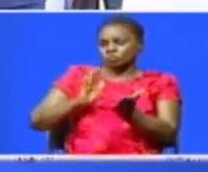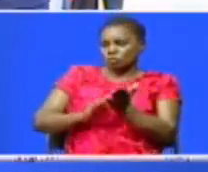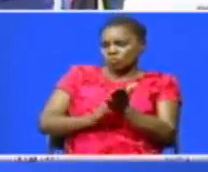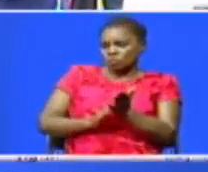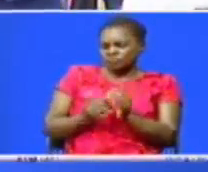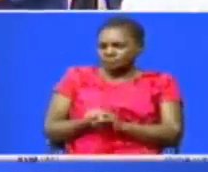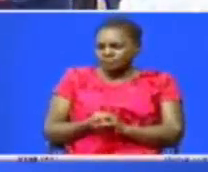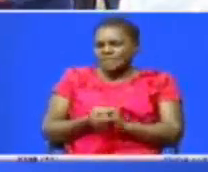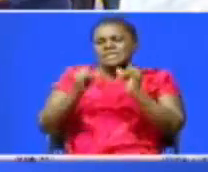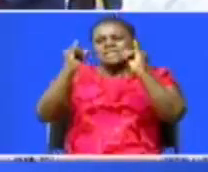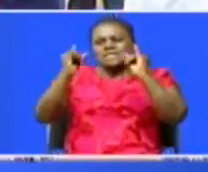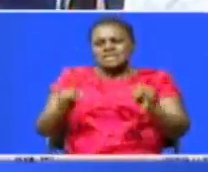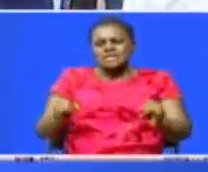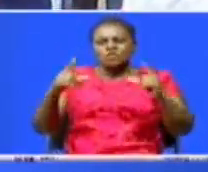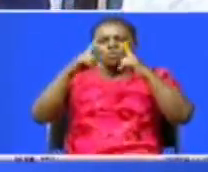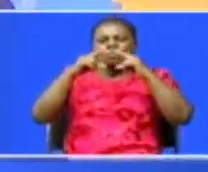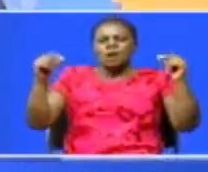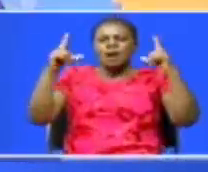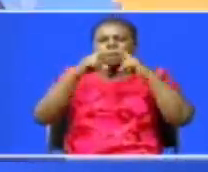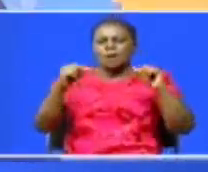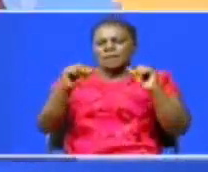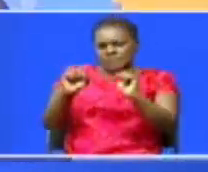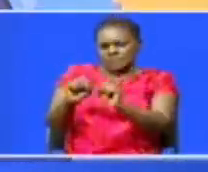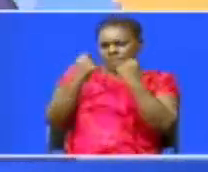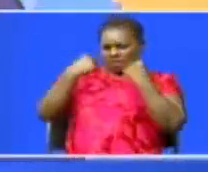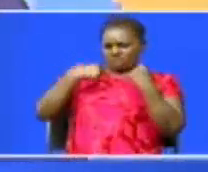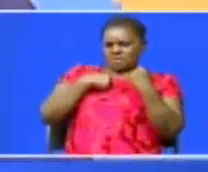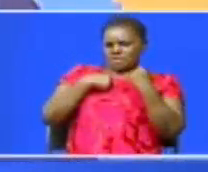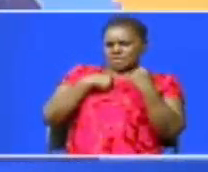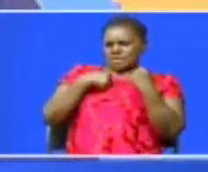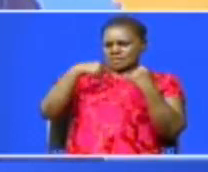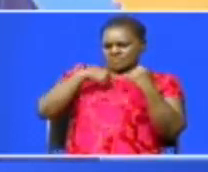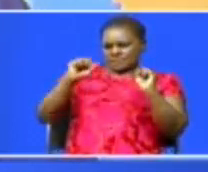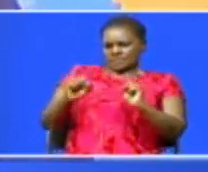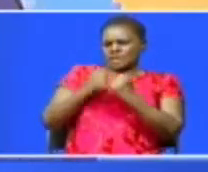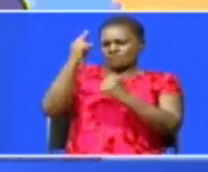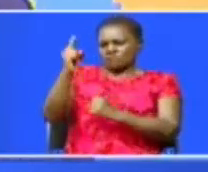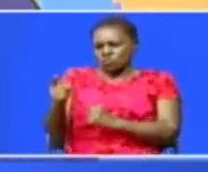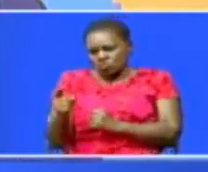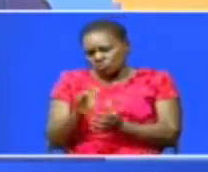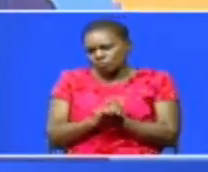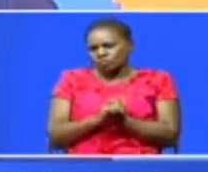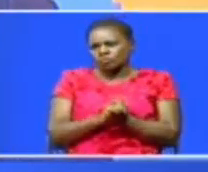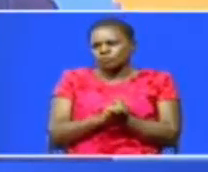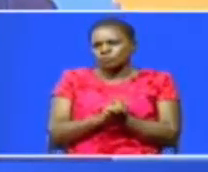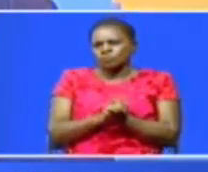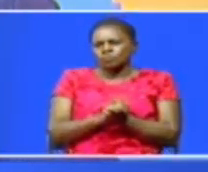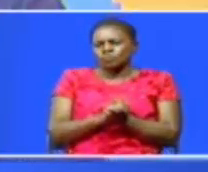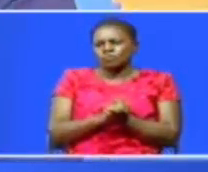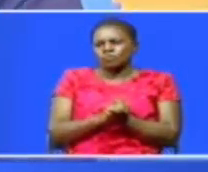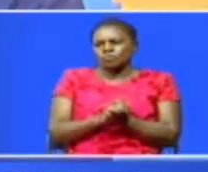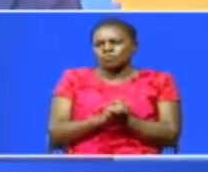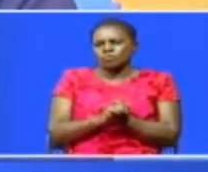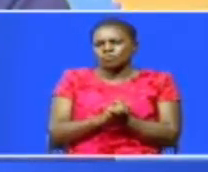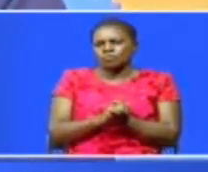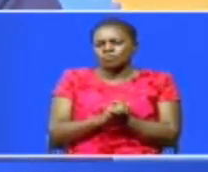you a new slogan today. You save me, I save you. Emmanuel Toh, KTN News,